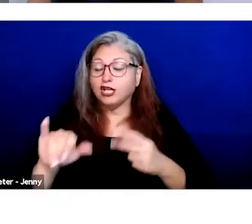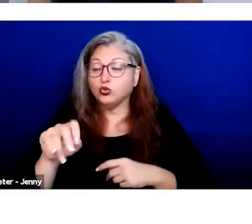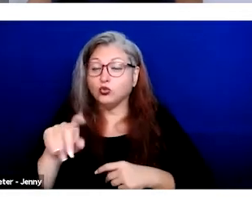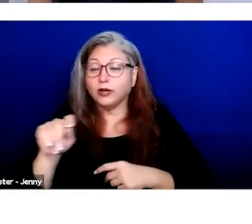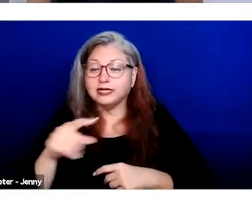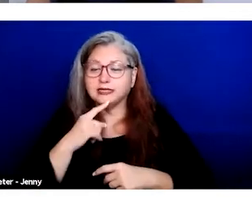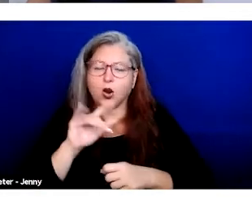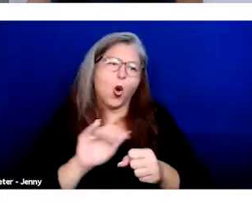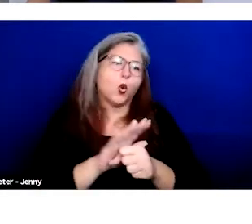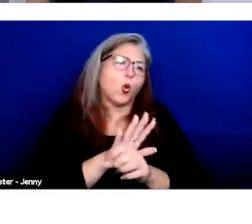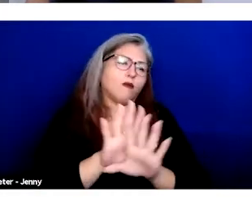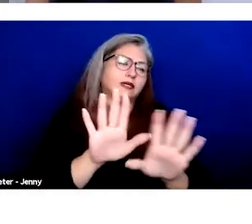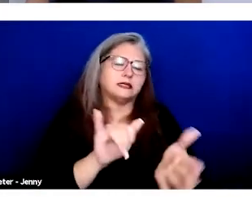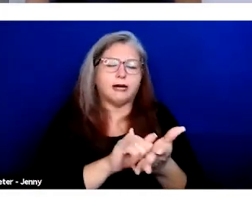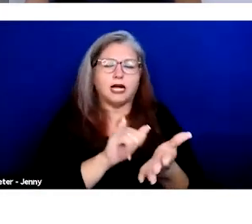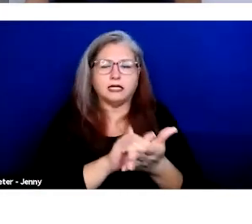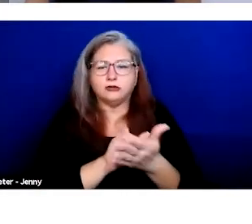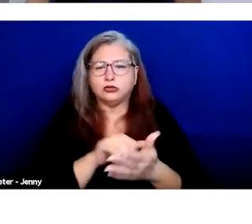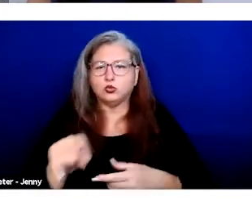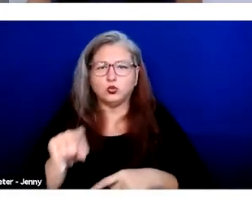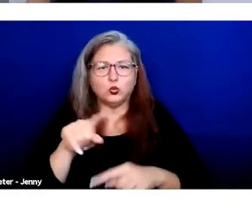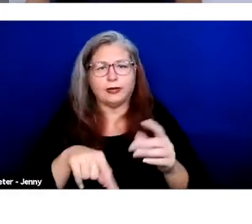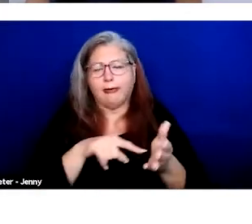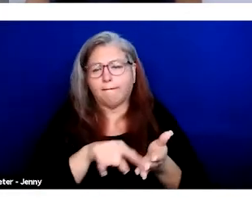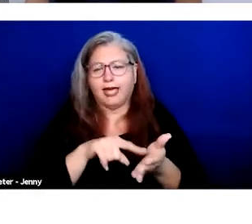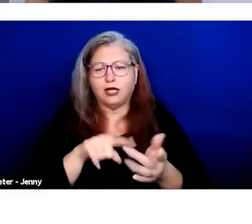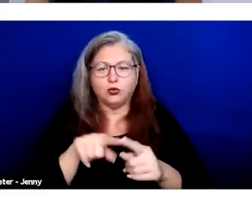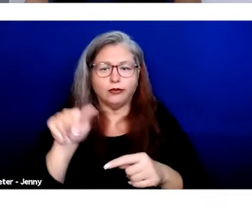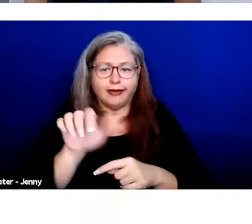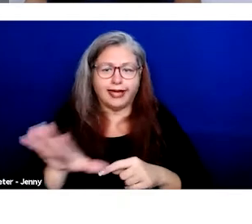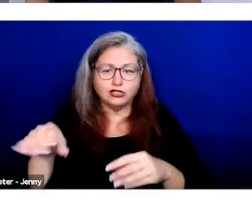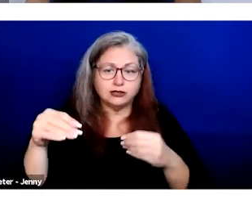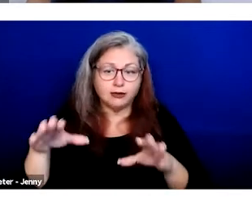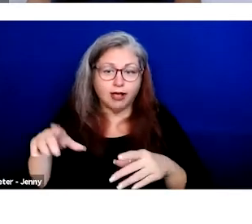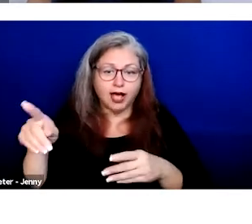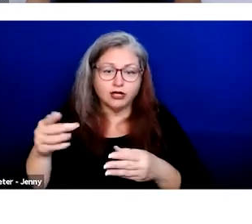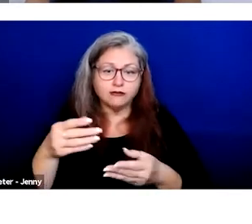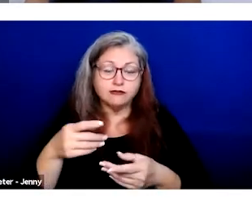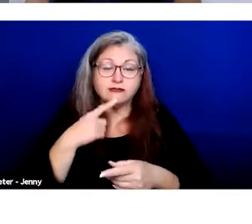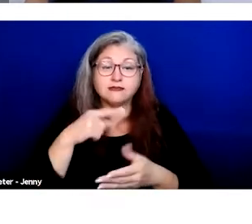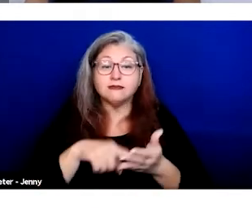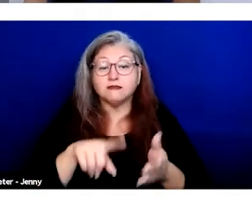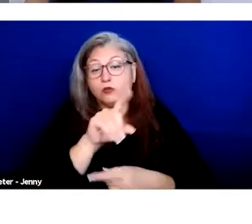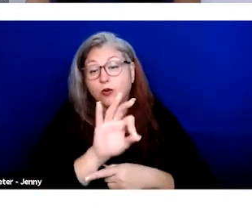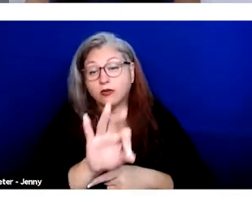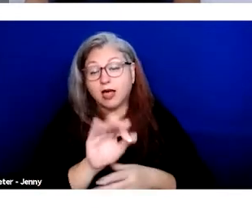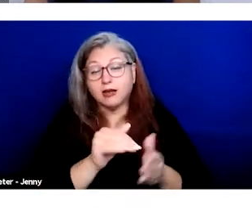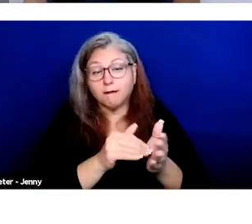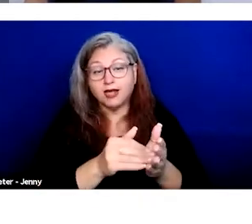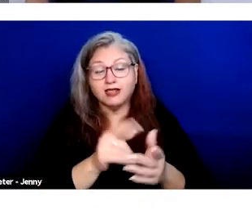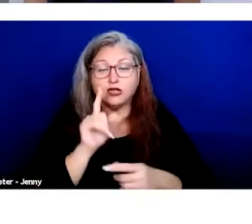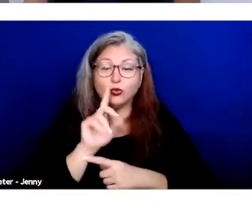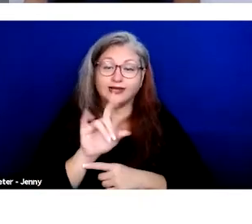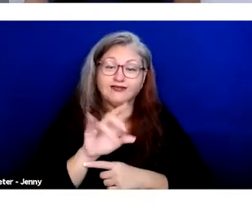COVID made it impossible for Kohls to pay its Asian suppliers, it paid $109 million in dividends